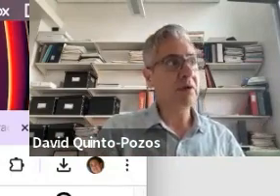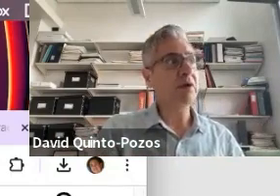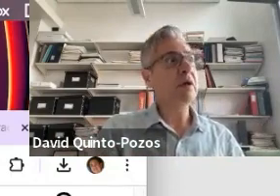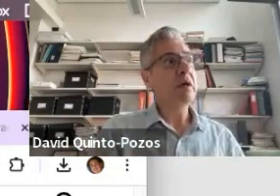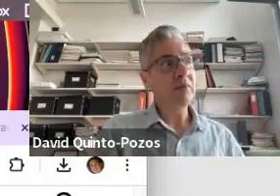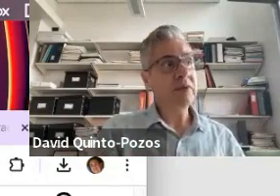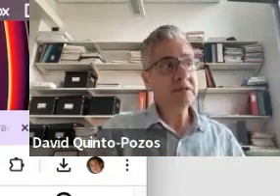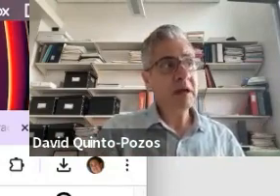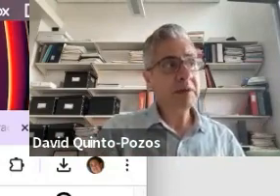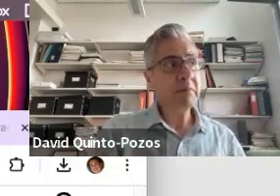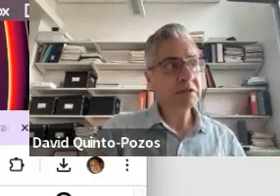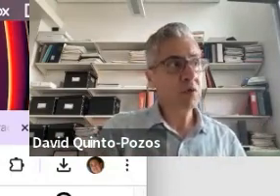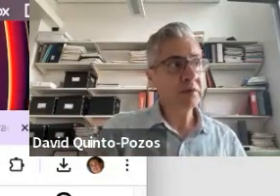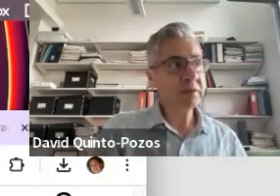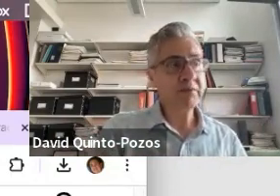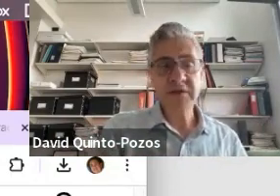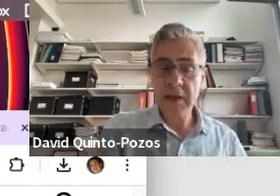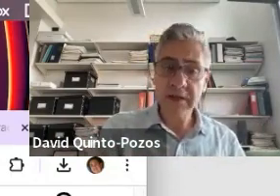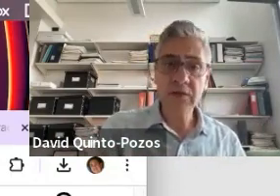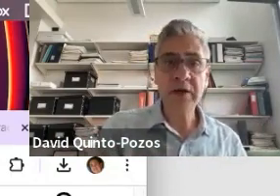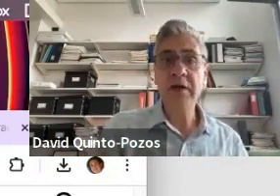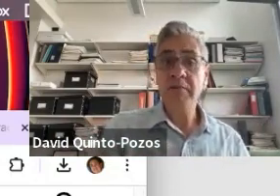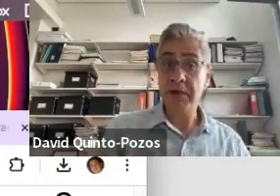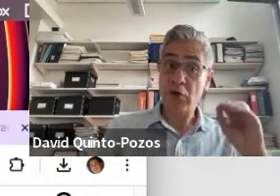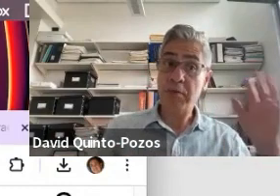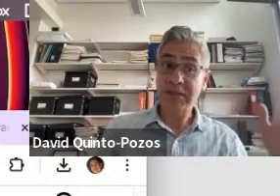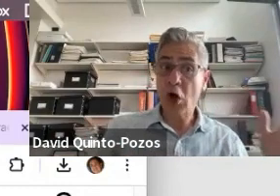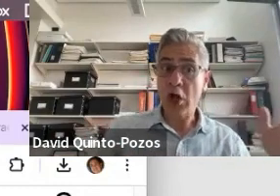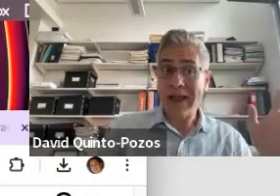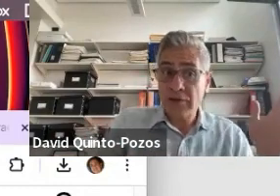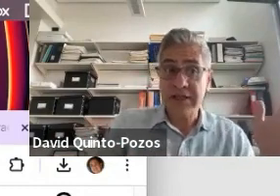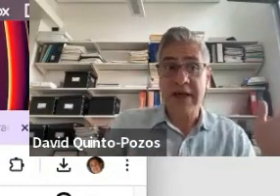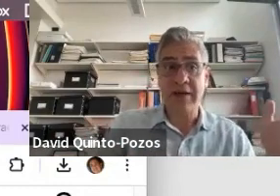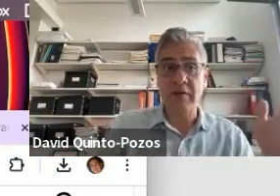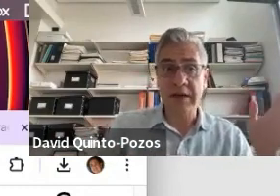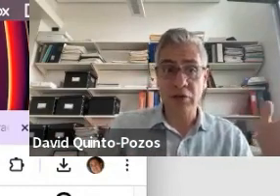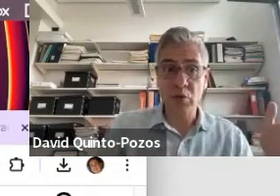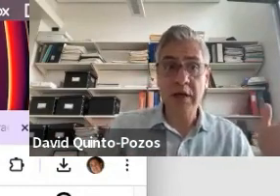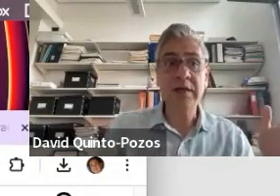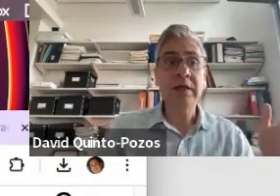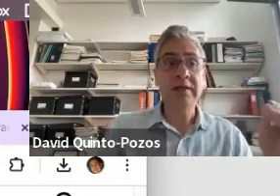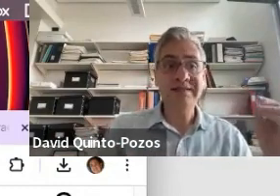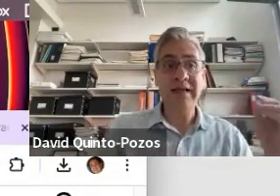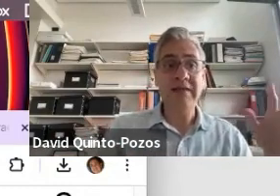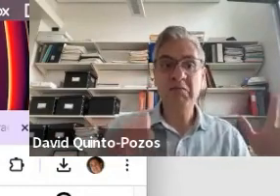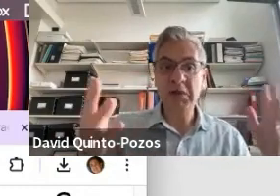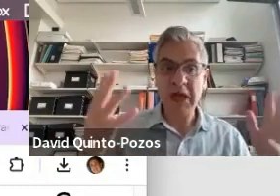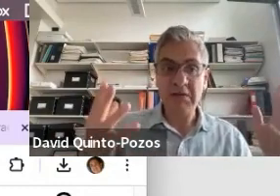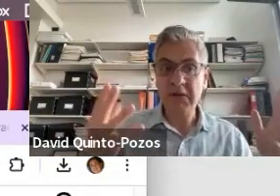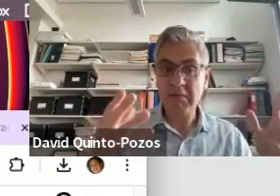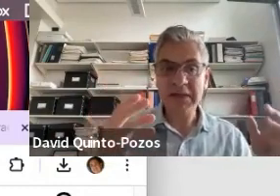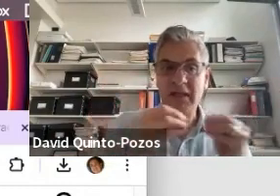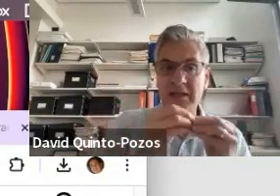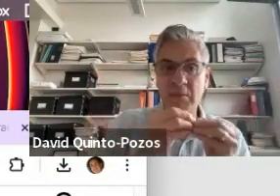note here. This might be much more self-explanatory, but if you're able to call out to that on page one